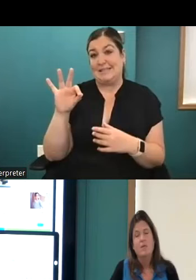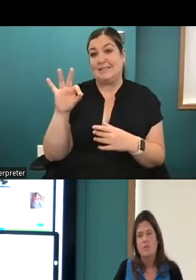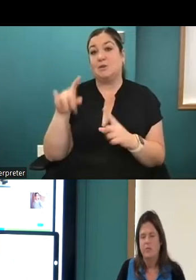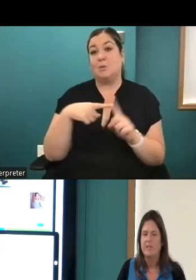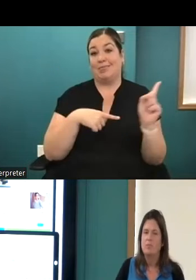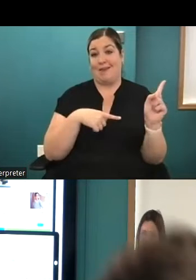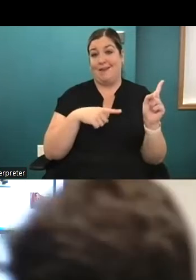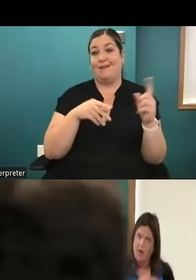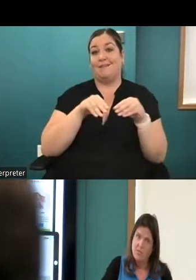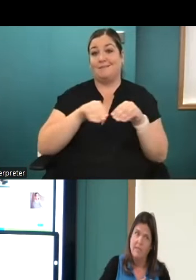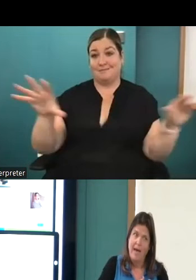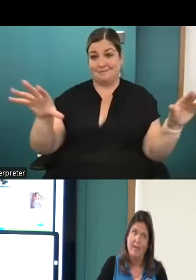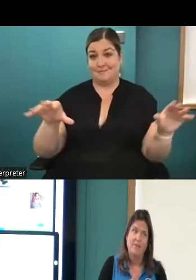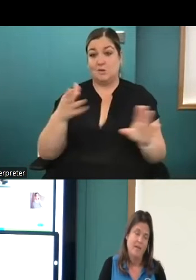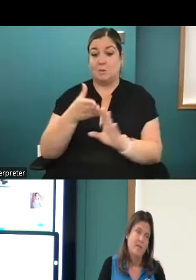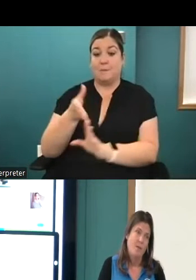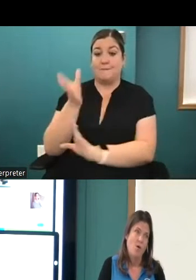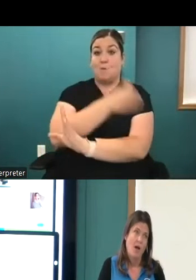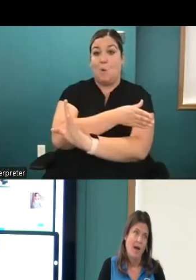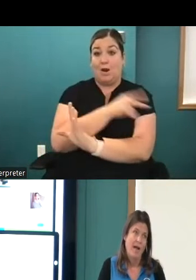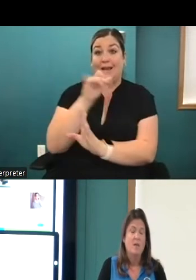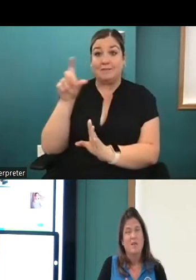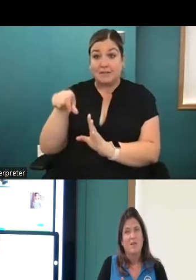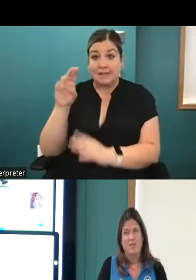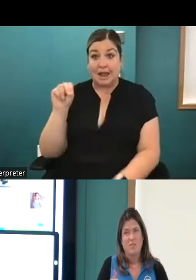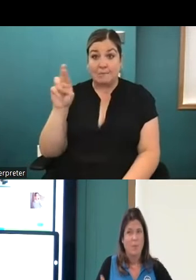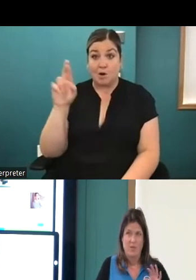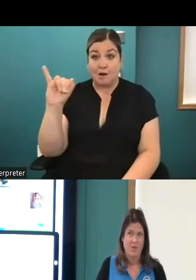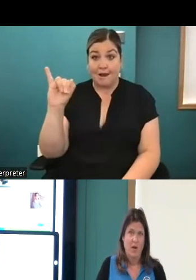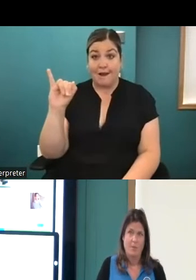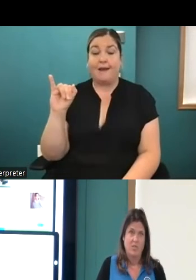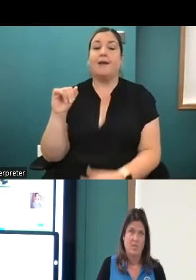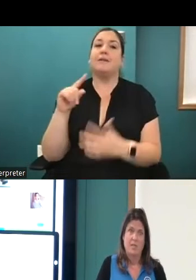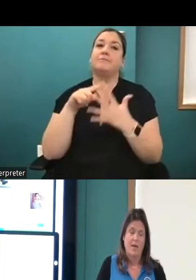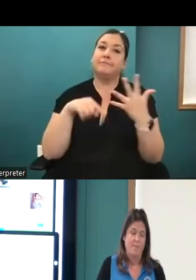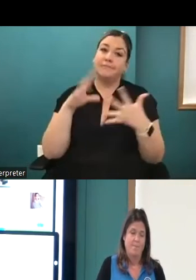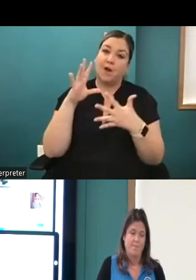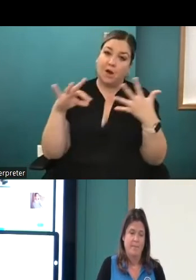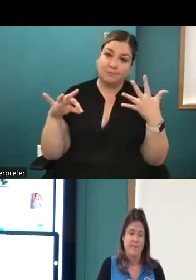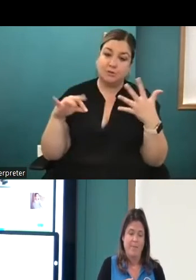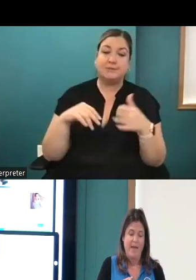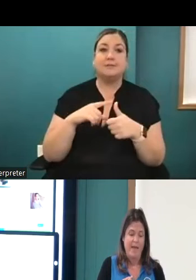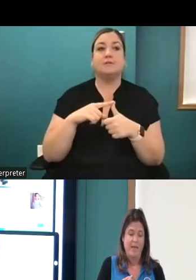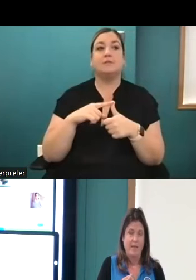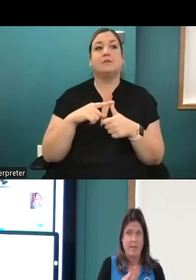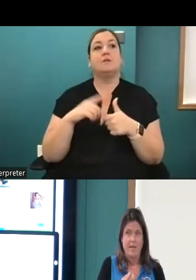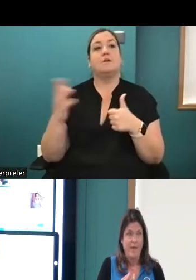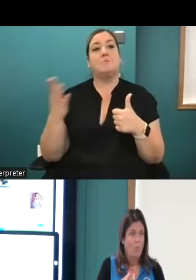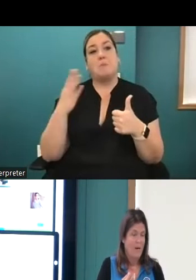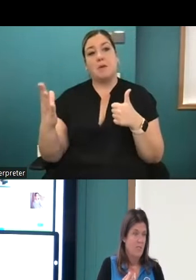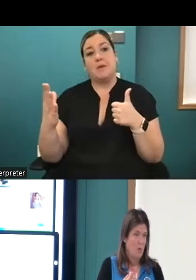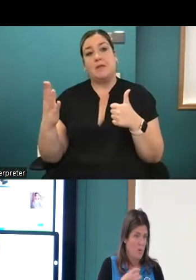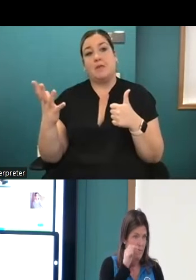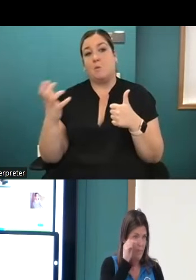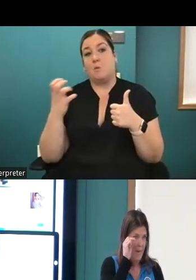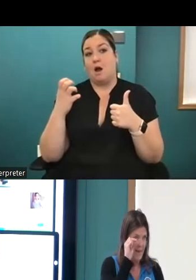out. So kids prior to that, if they need an MRI, there's a couple different options. They may